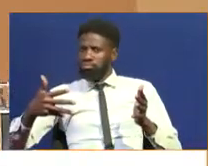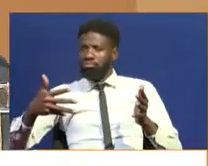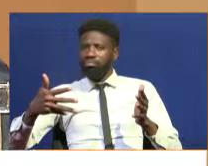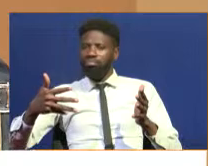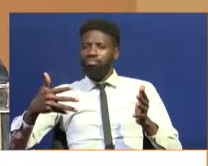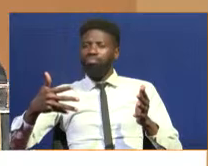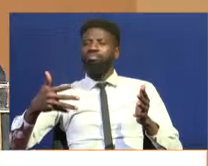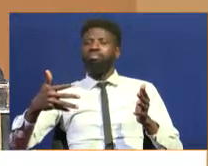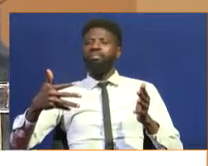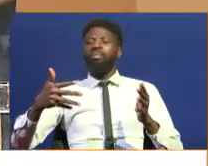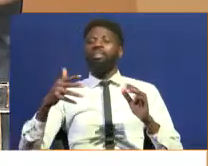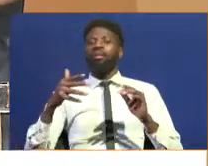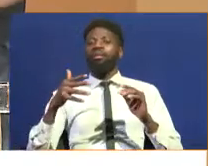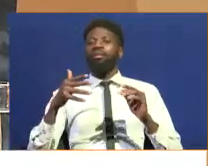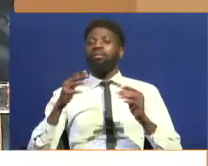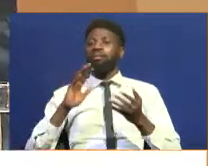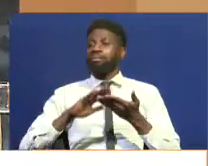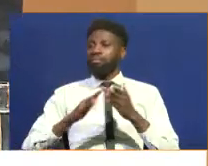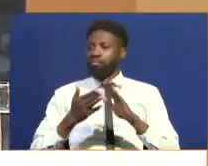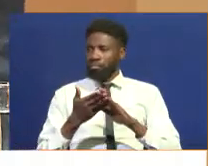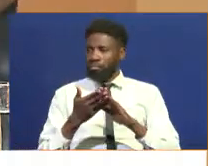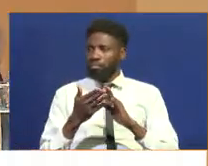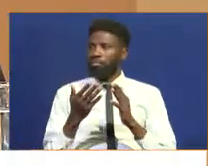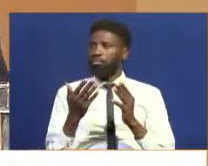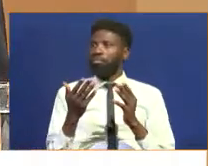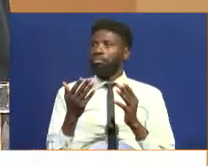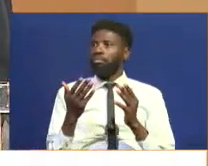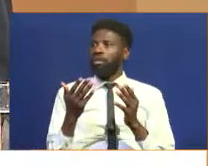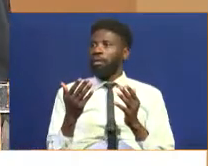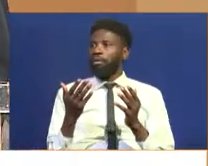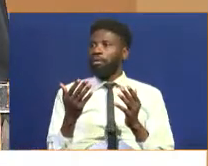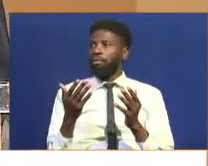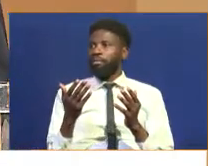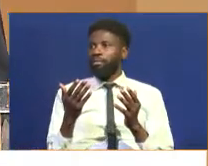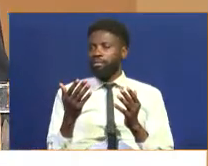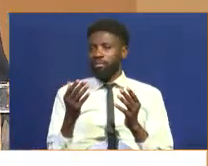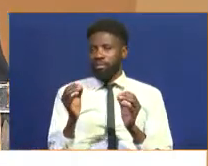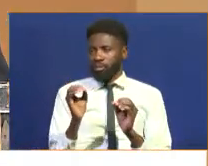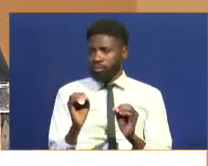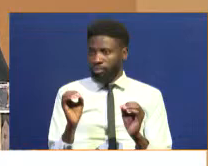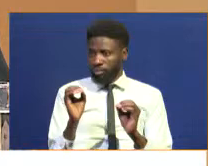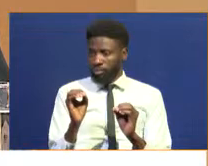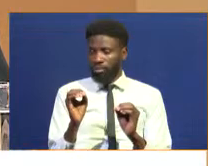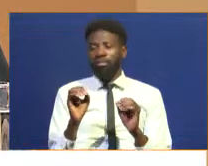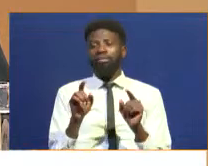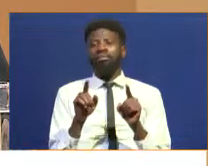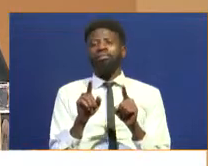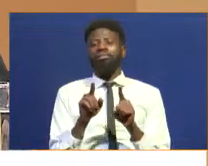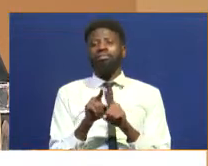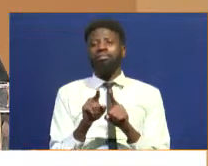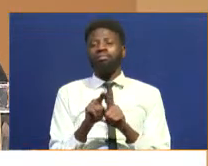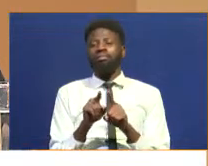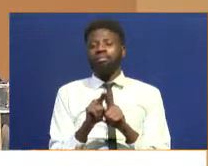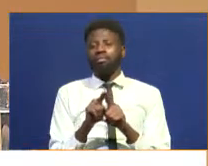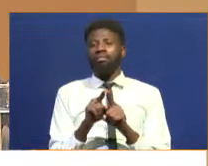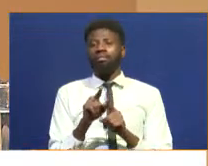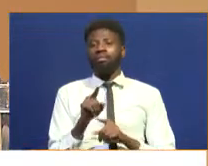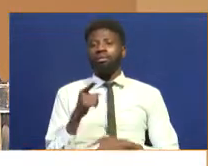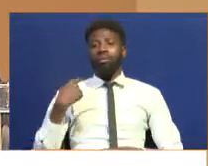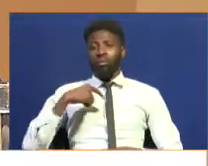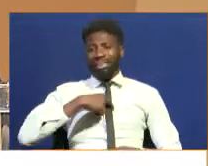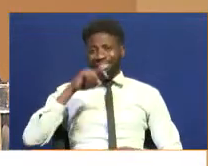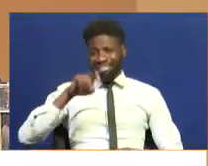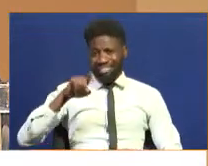them, mm-hmm. then it becomes zero. And those are the questions which we should be asking ourselves. Should we be